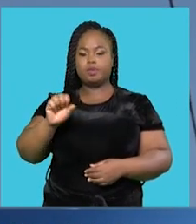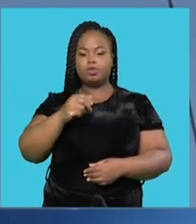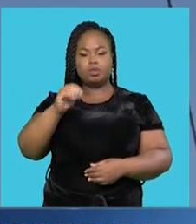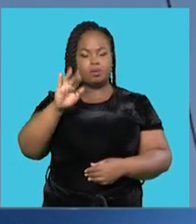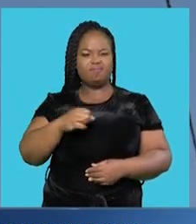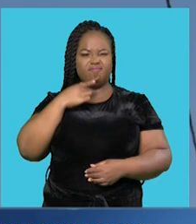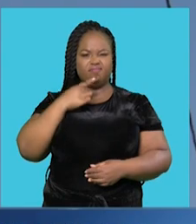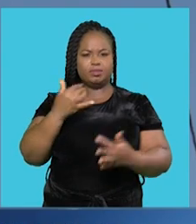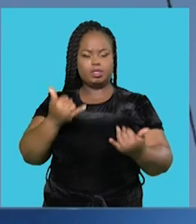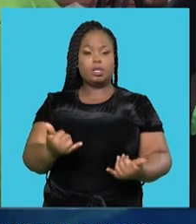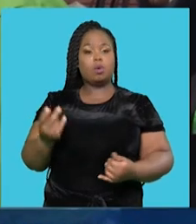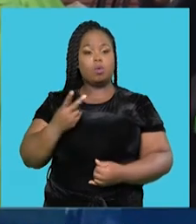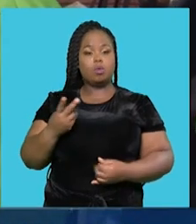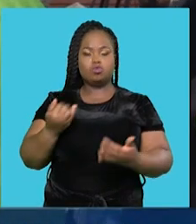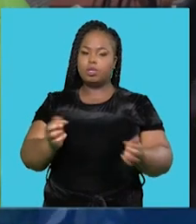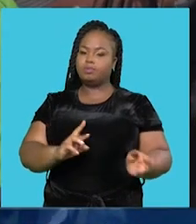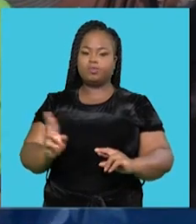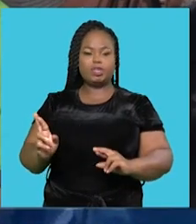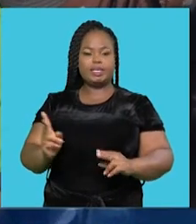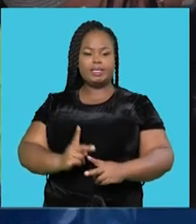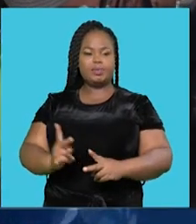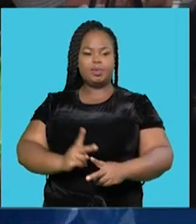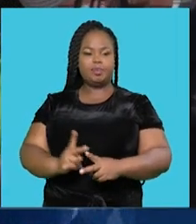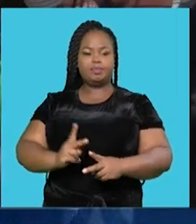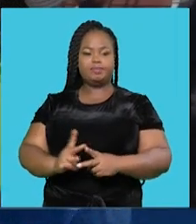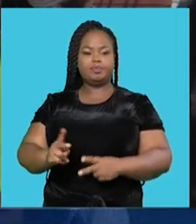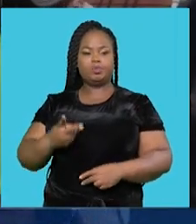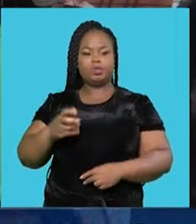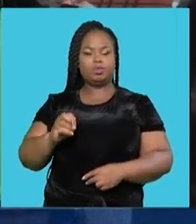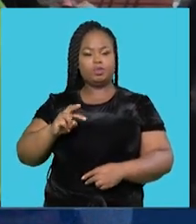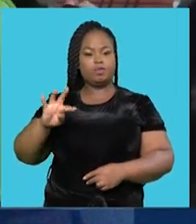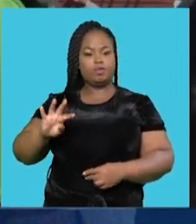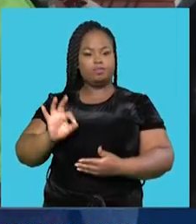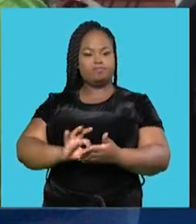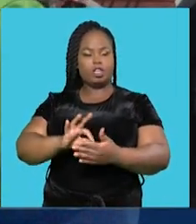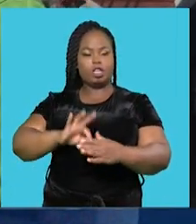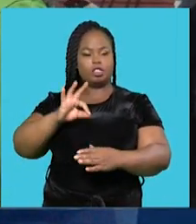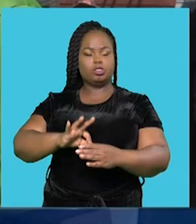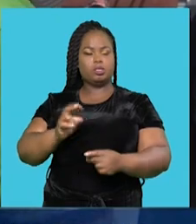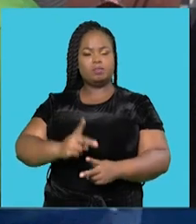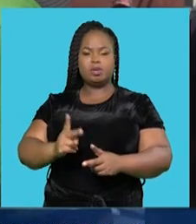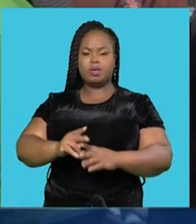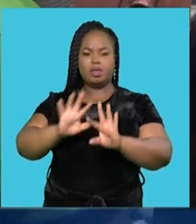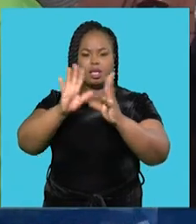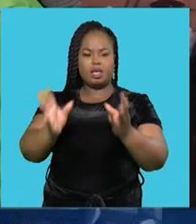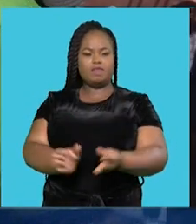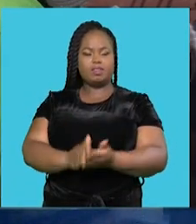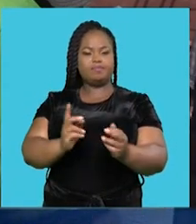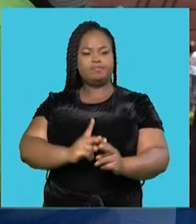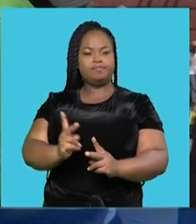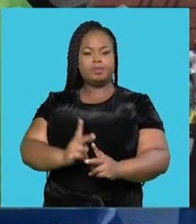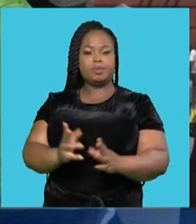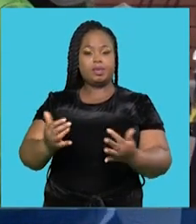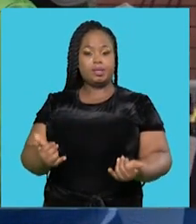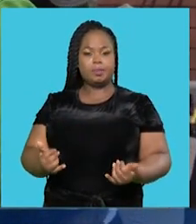boletse ha ba le malala a laotswe go tla kena dikgethong ka ha ditokelo tsotlhe tseo ba tlameileng go di phetha go itukiseletseng go